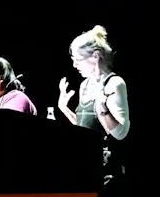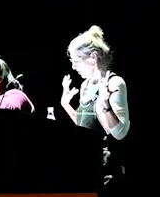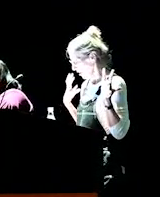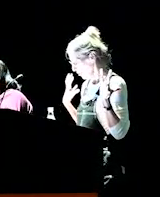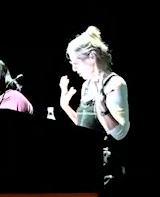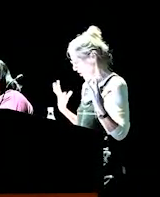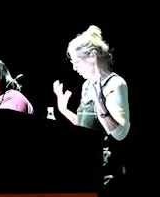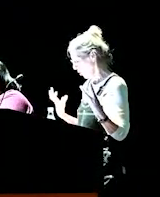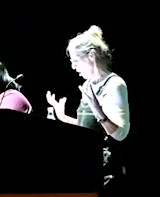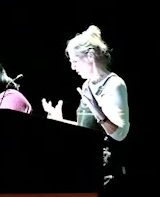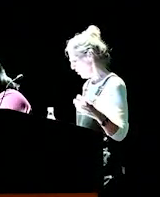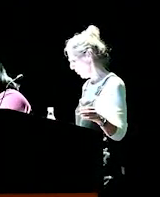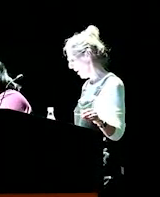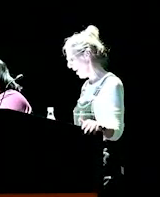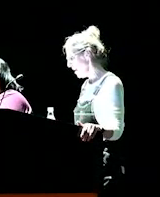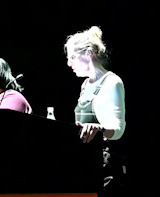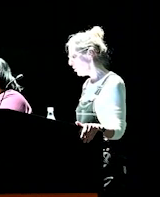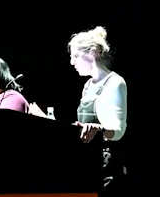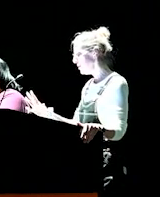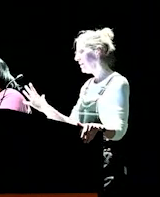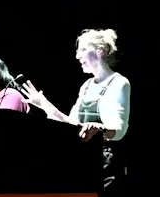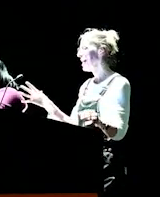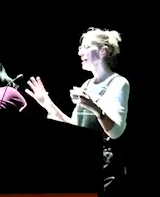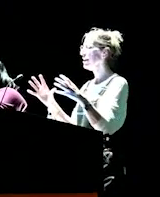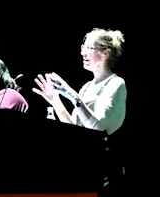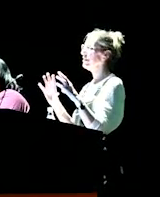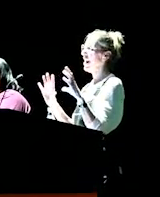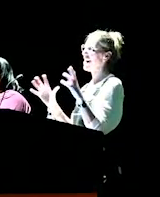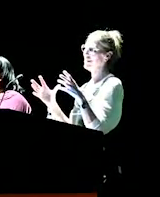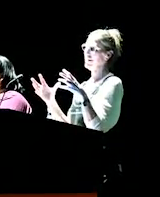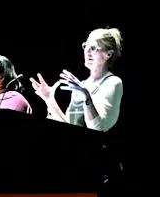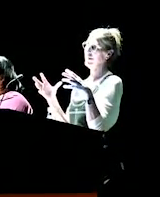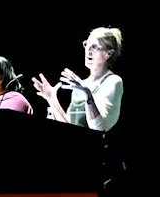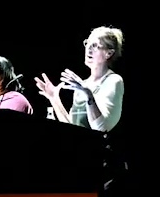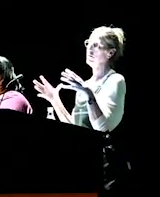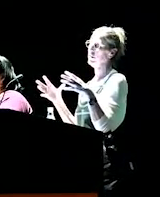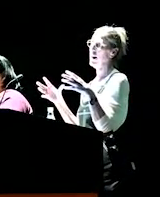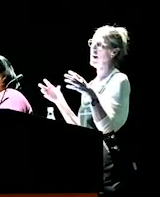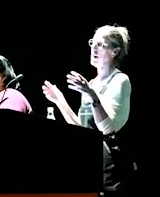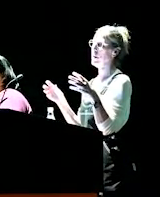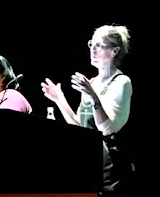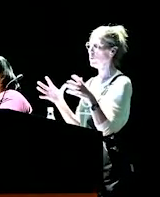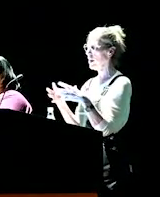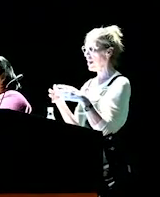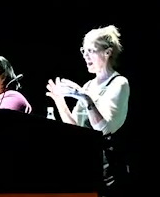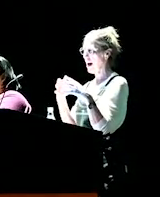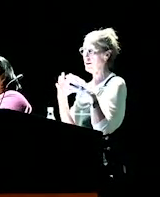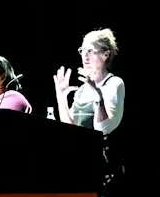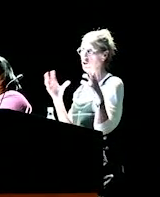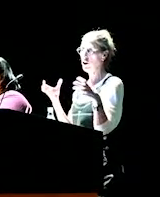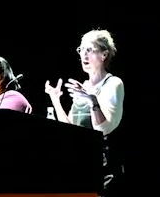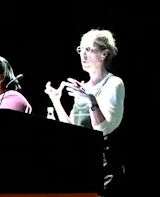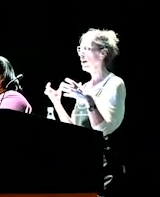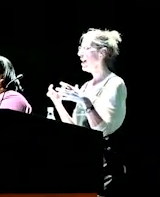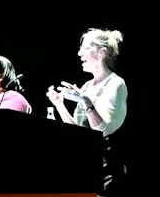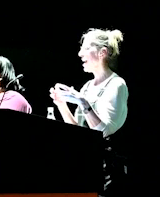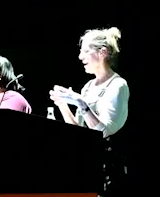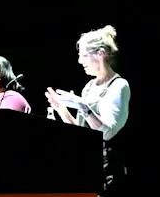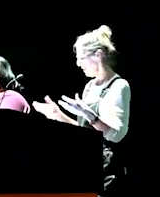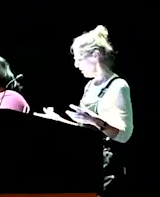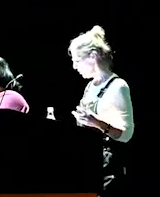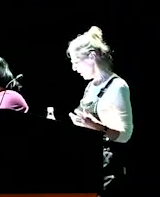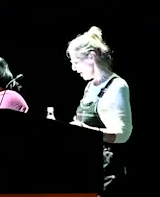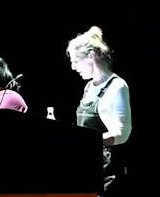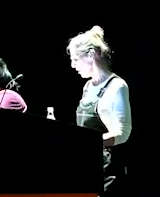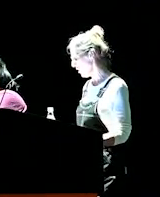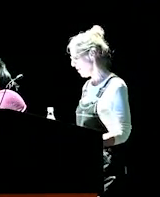they just were drawn to it. So it was taking this essence of slime and bringing it out of a show